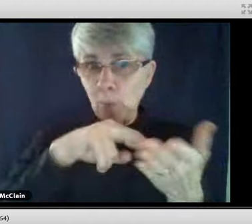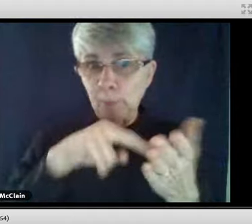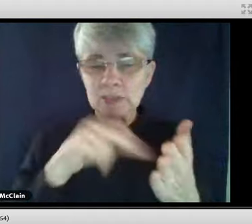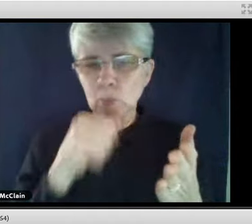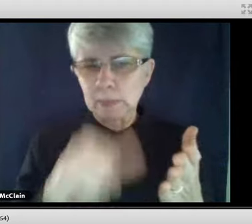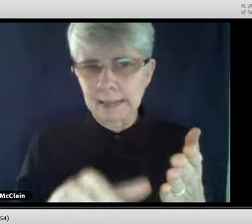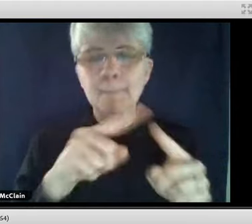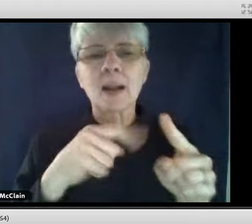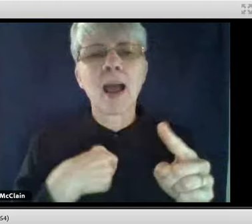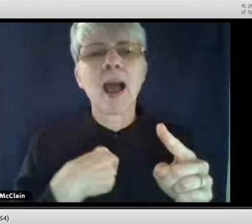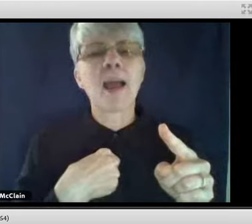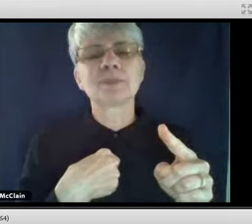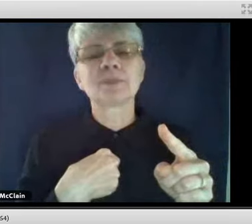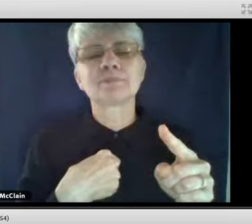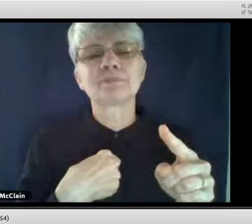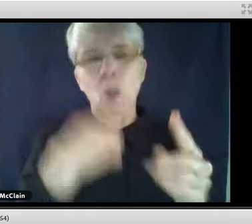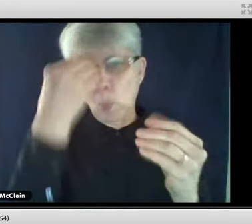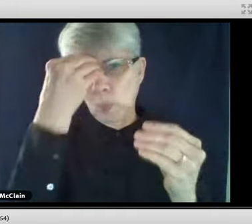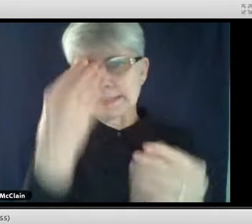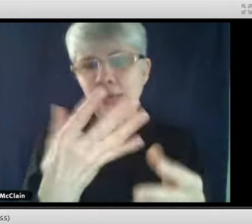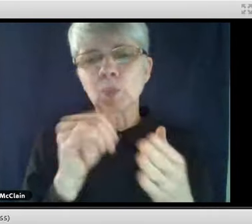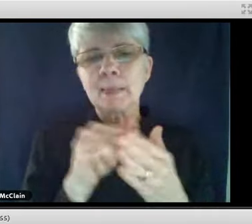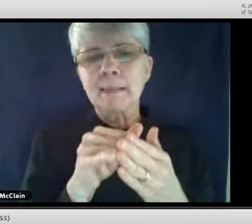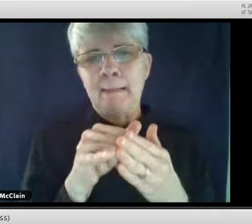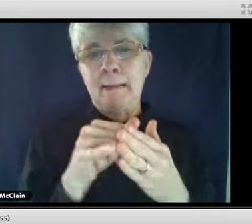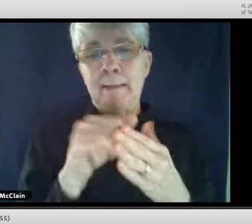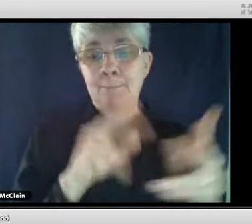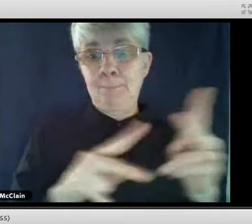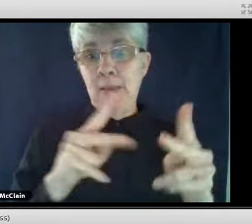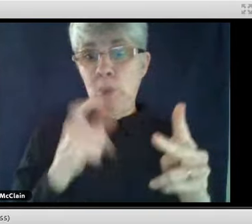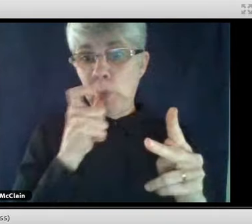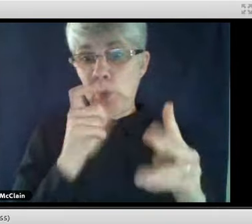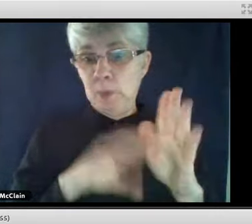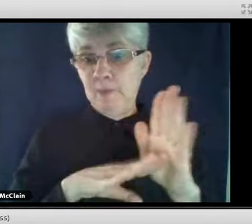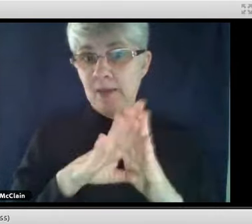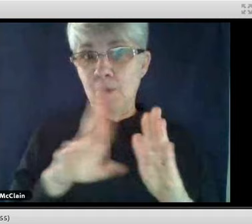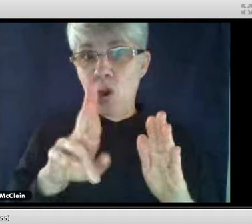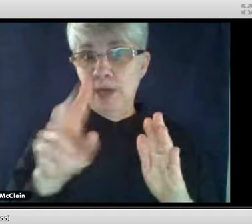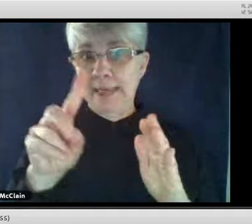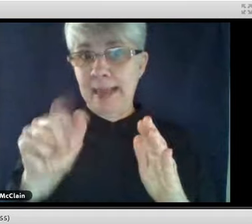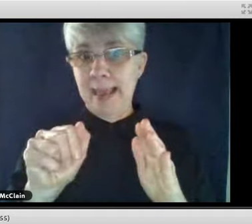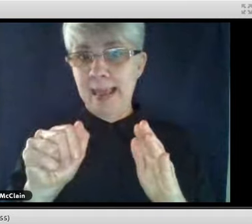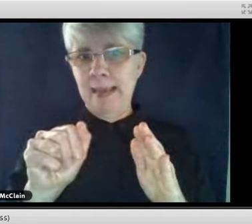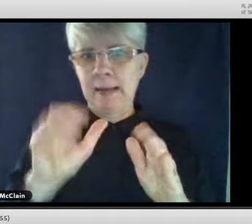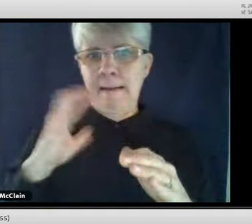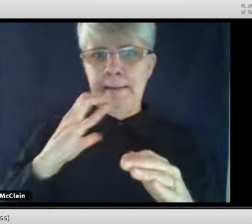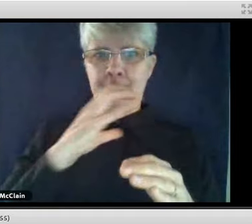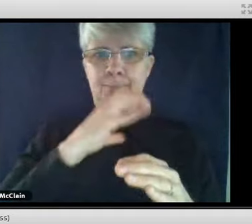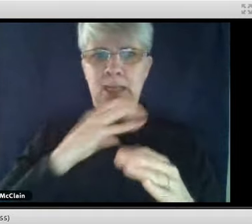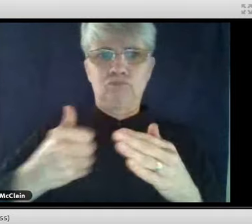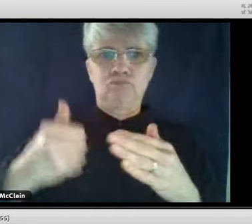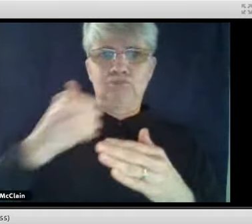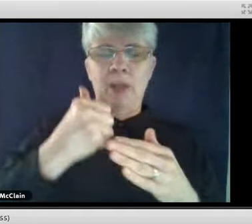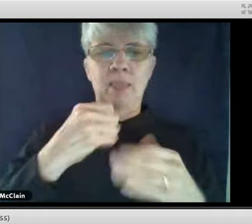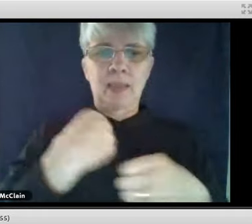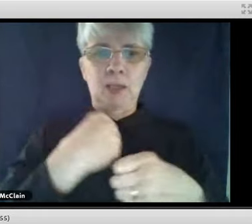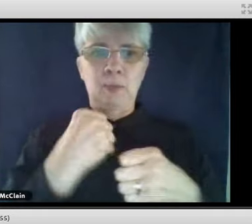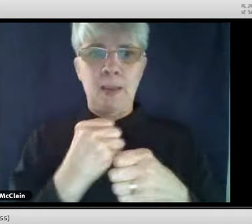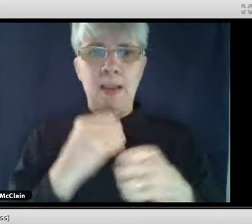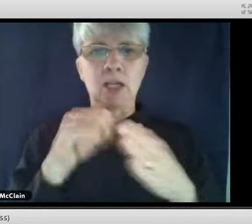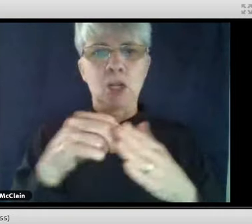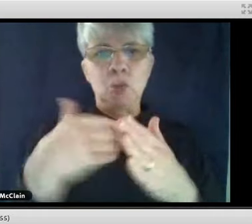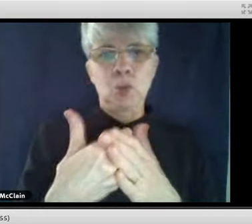I'll just tell you that the people, so the RDA steering committee, who's creating a